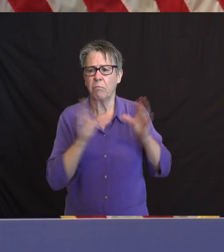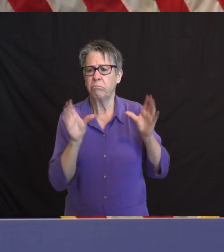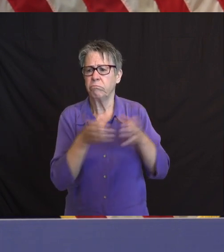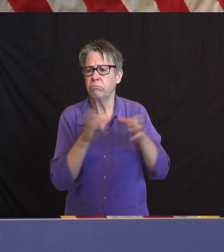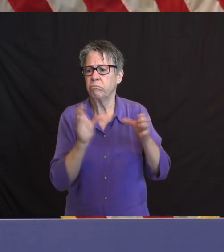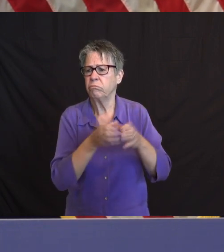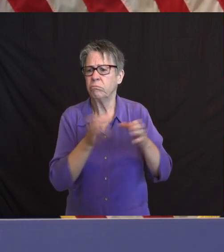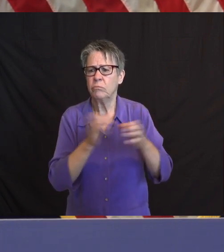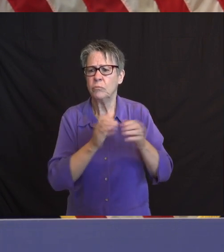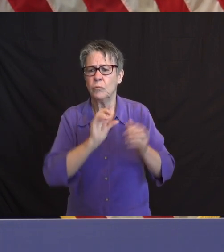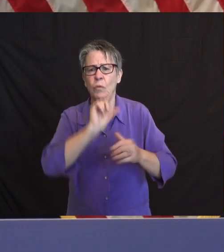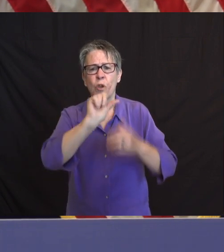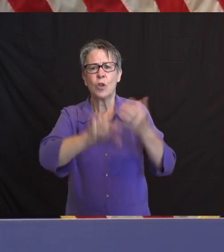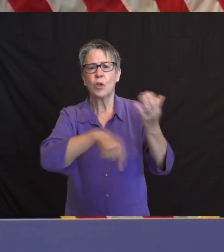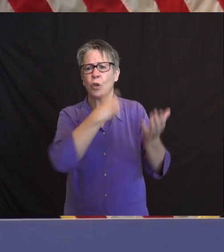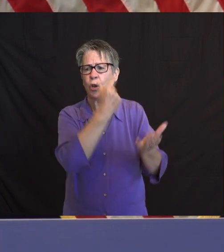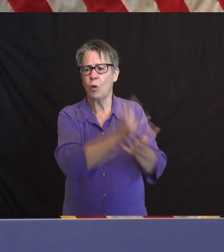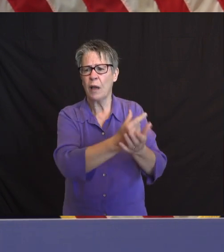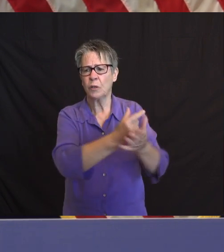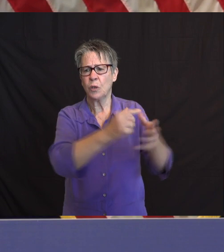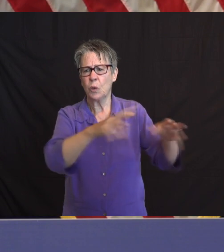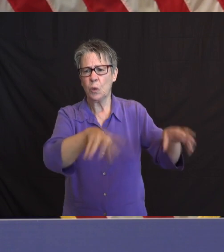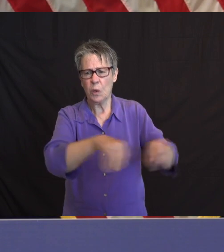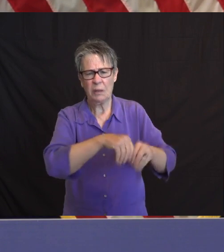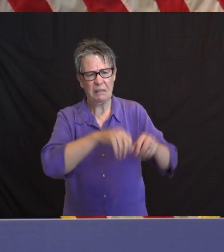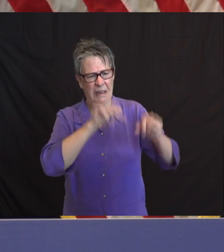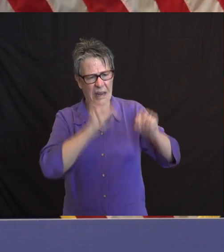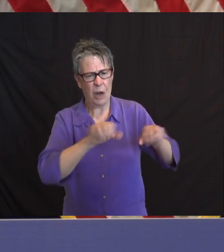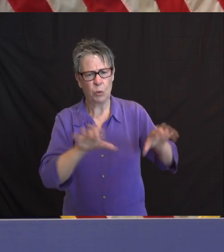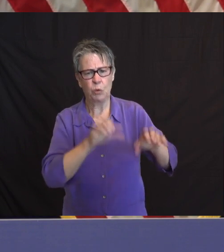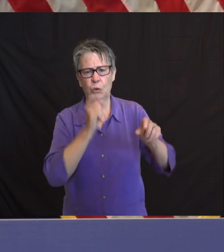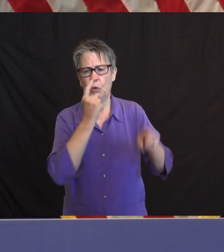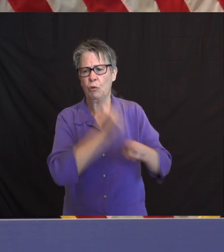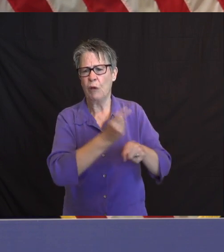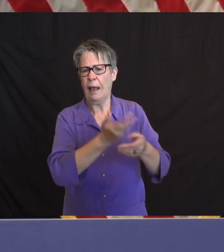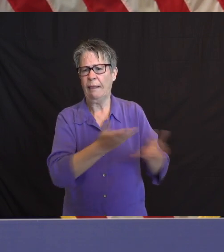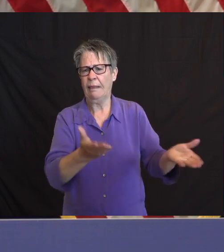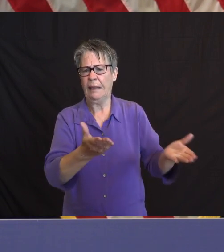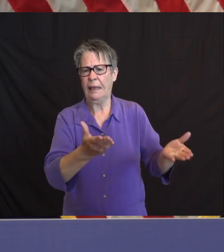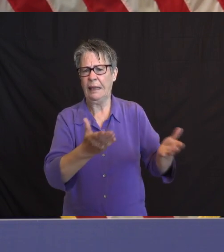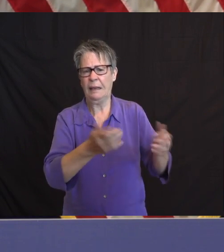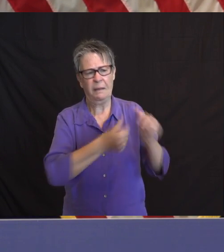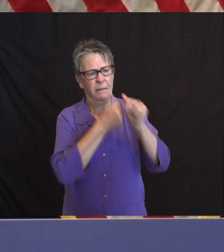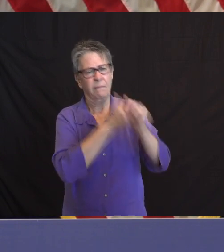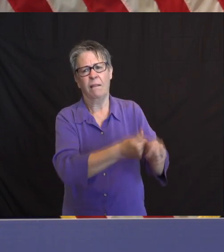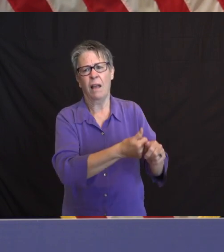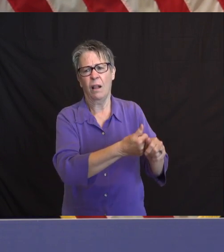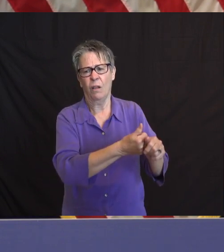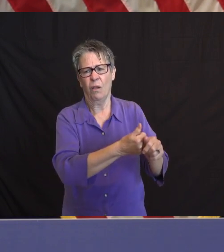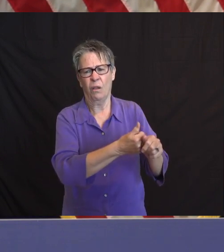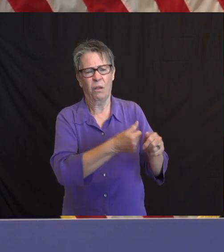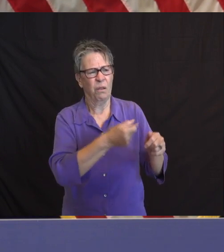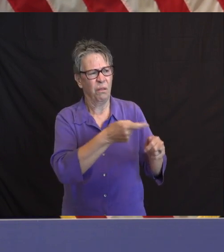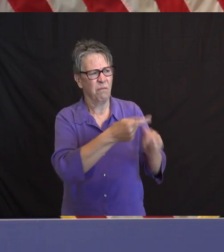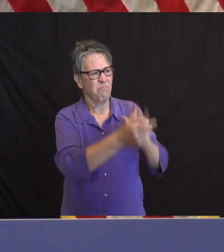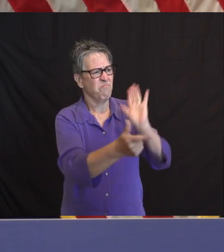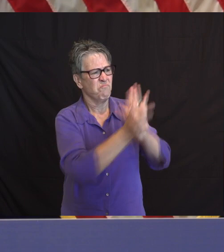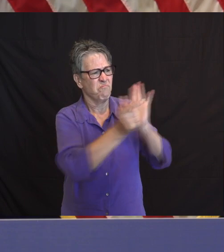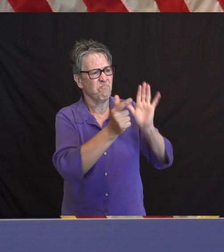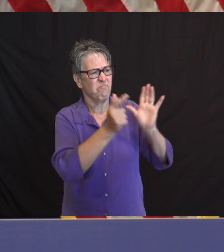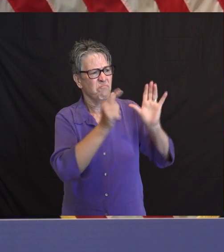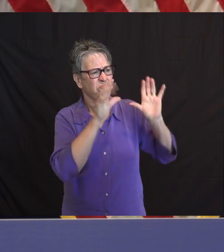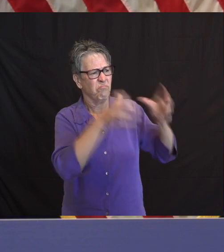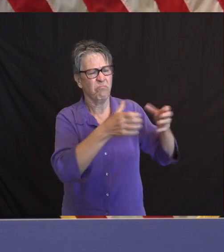that can be social distanced properly are still not being allowed? You've repeatedly talked for weeks and